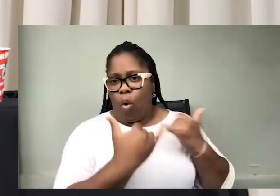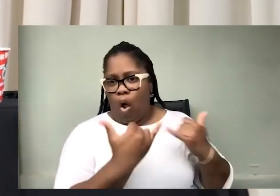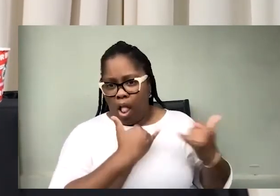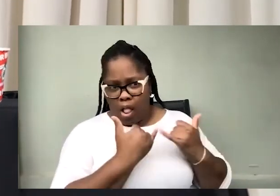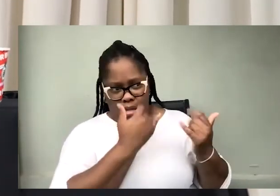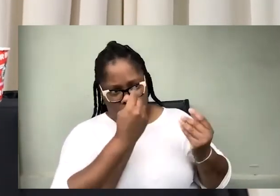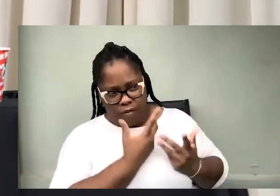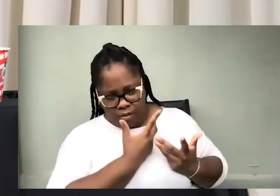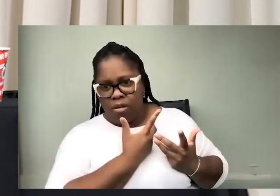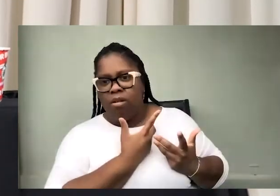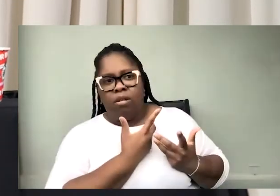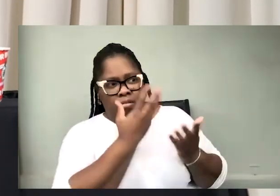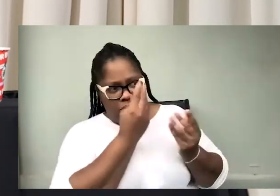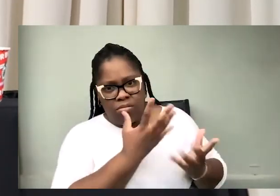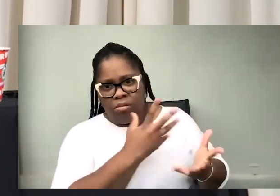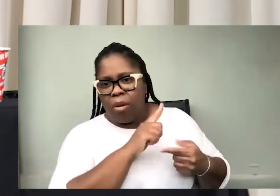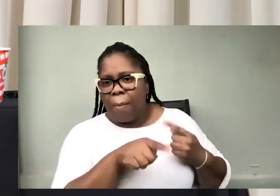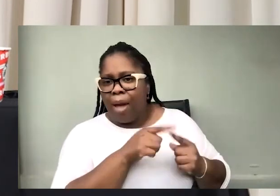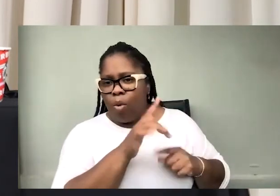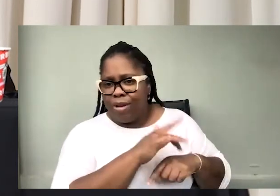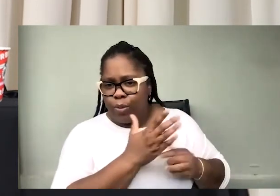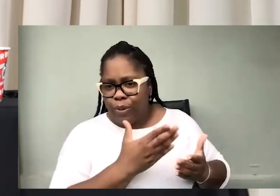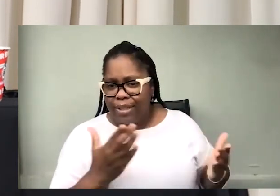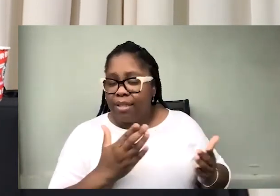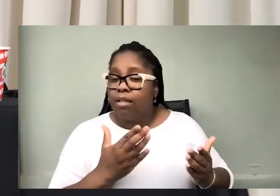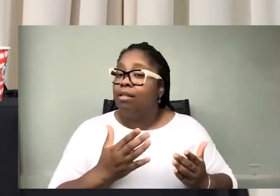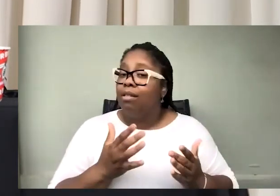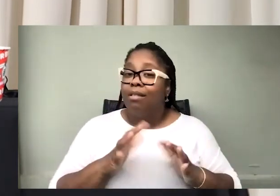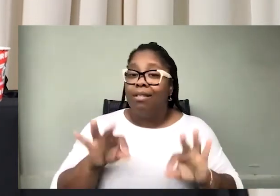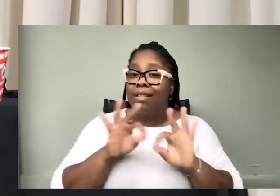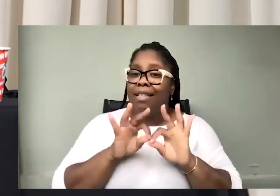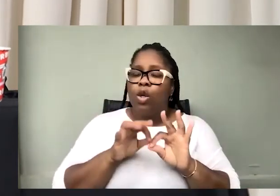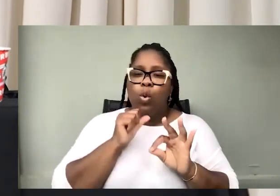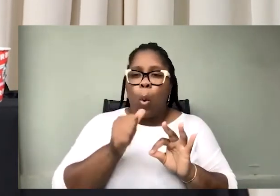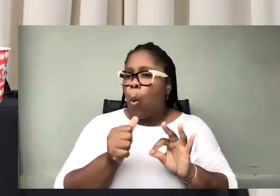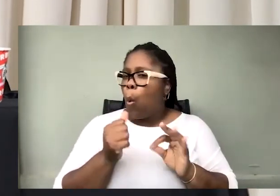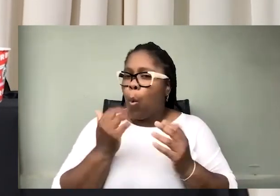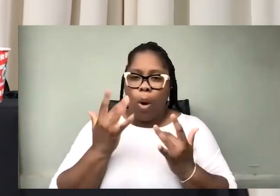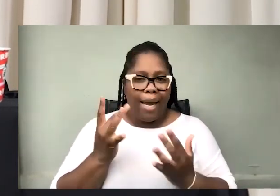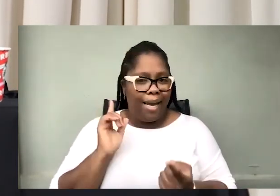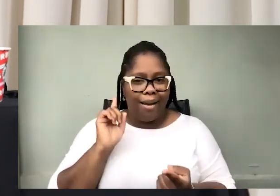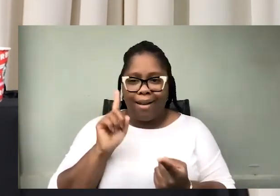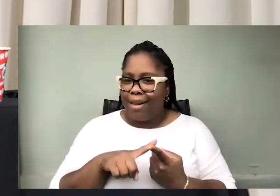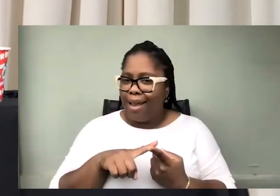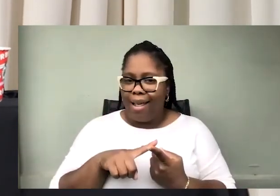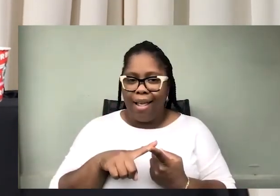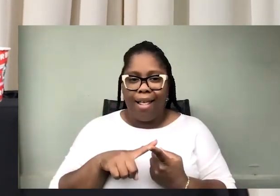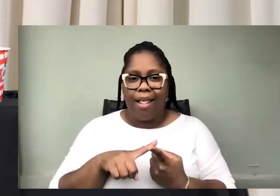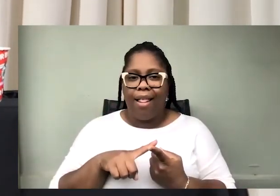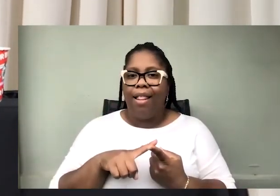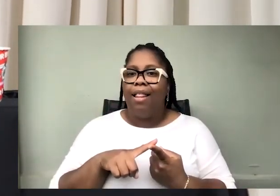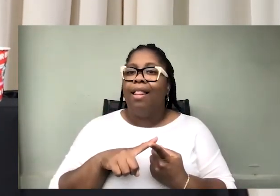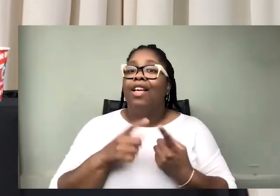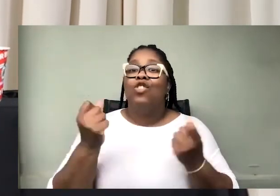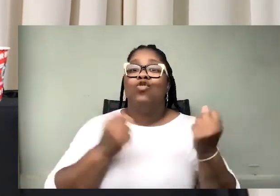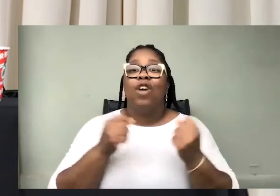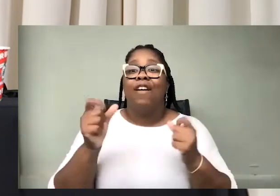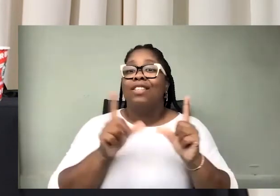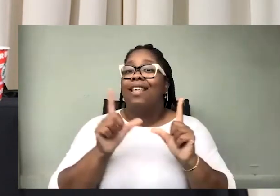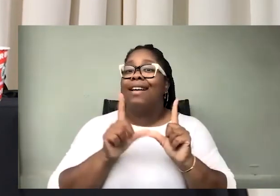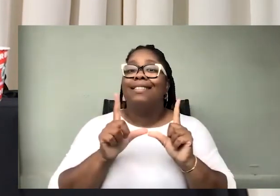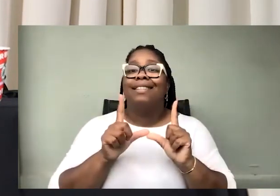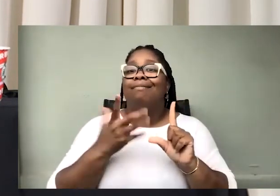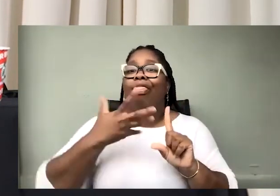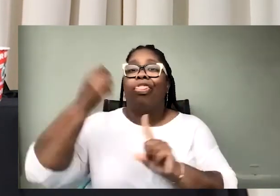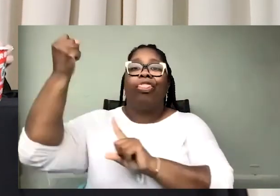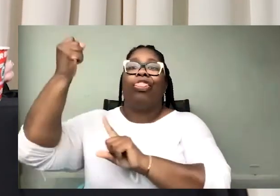on transportation resources, is the key is to not wait until you've had a driver's license revoked. That's not